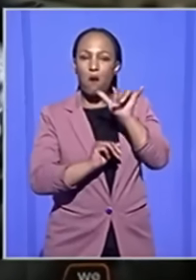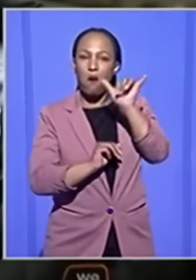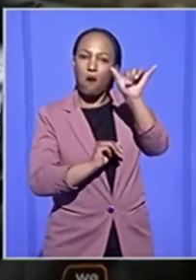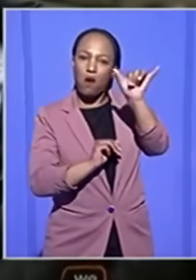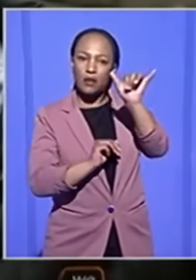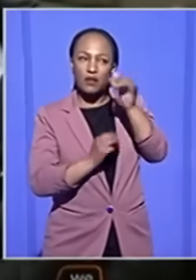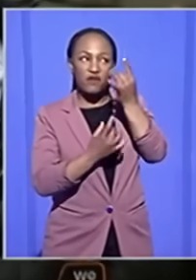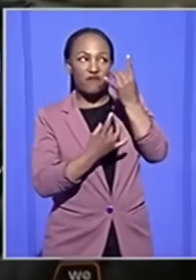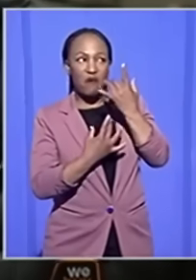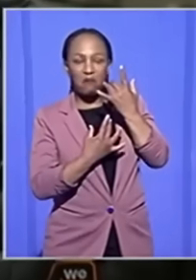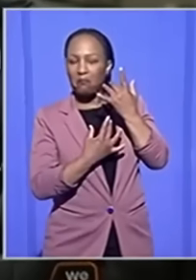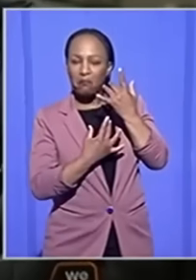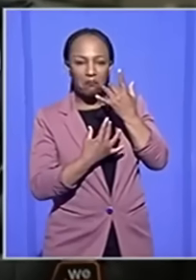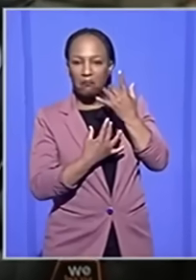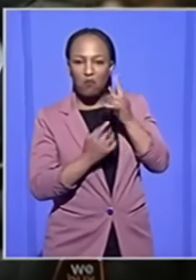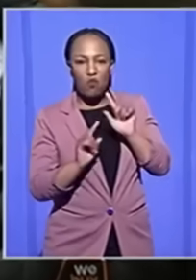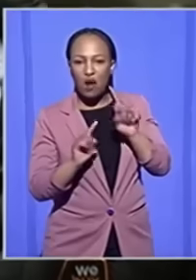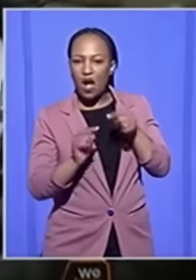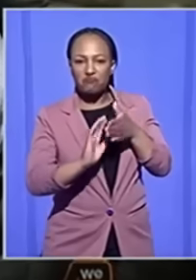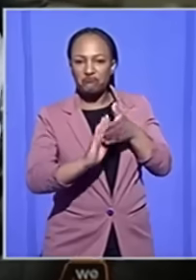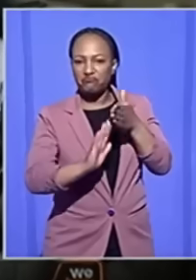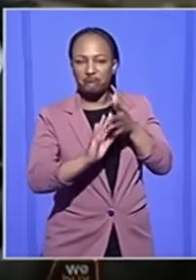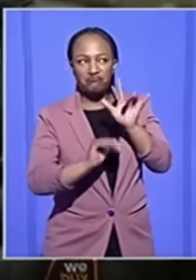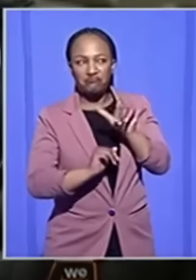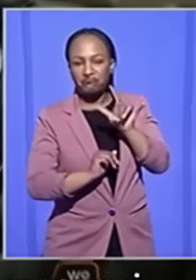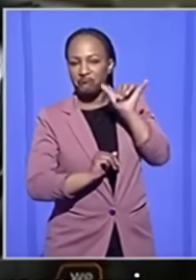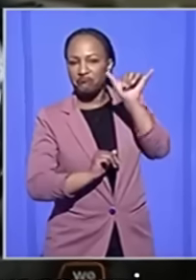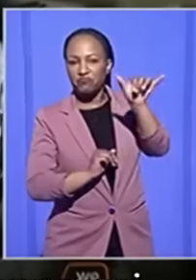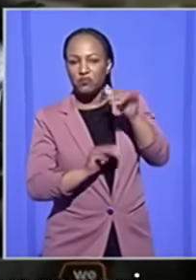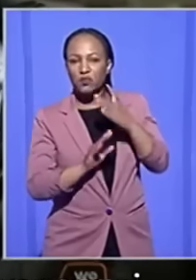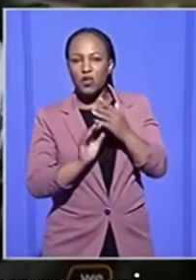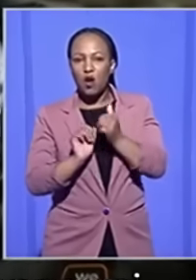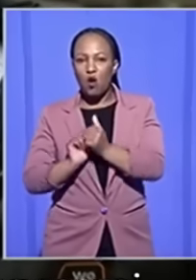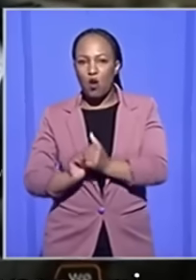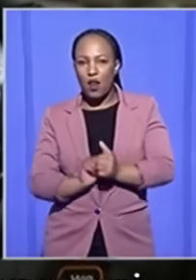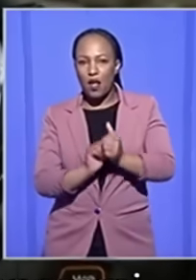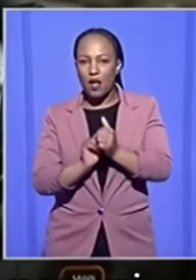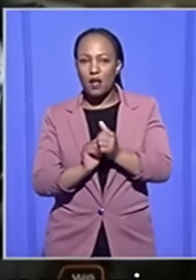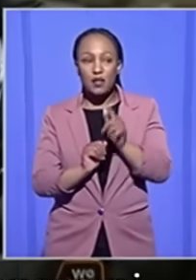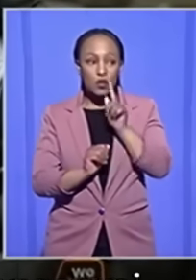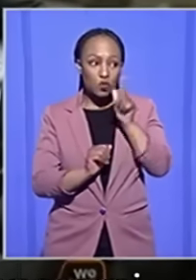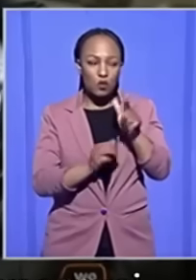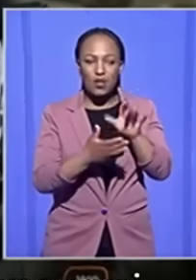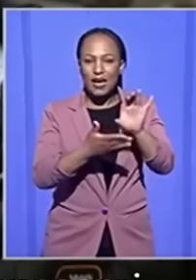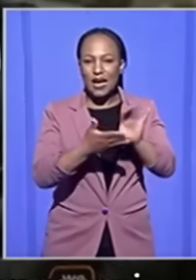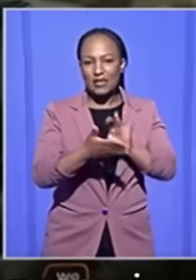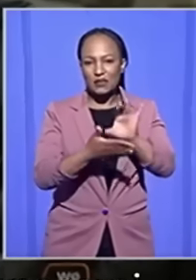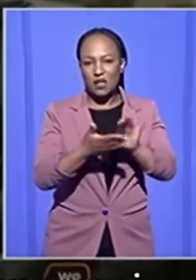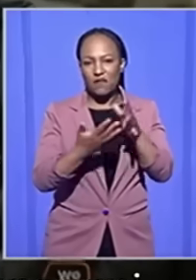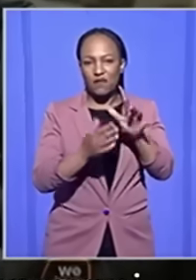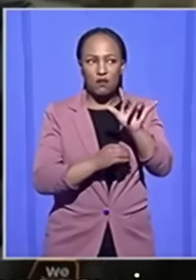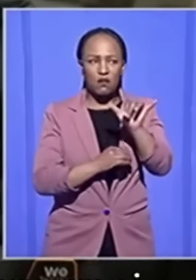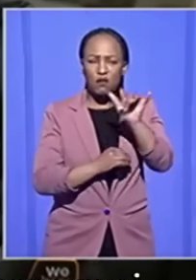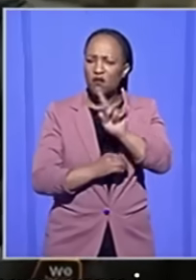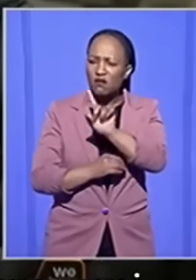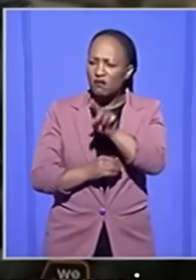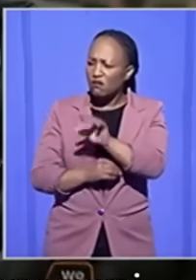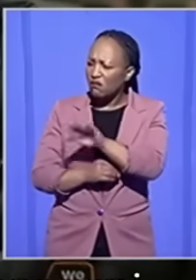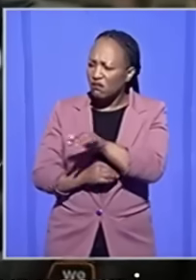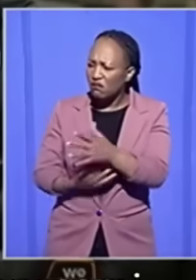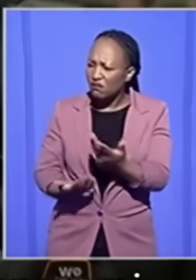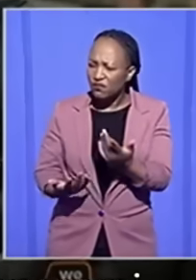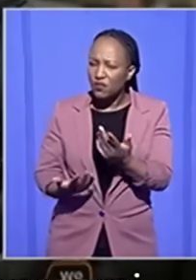we can't check in, we can't do nothing. And to our other colleagues, they were told the flights were being cancelled. And when we questioned it, we were told that